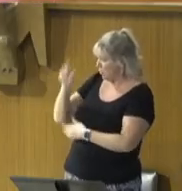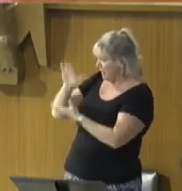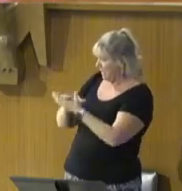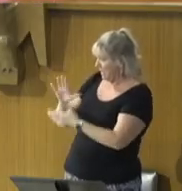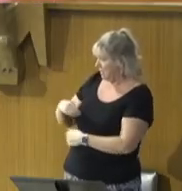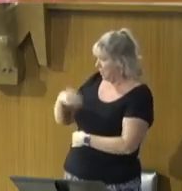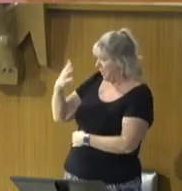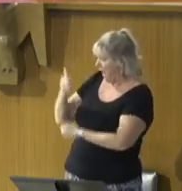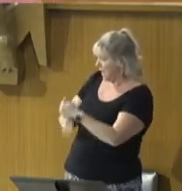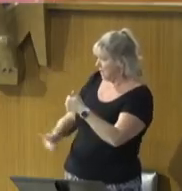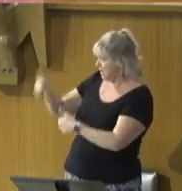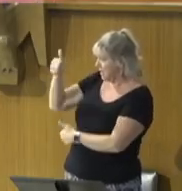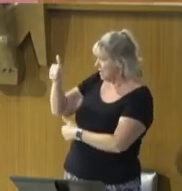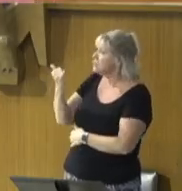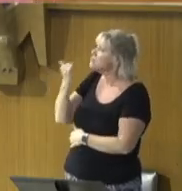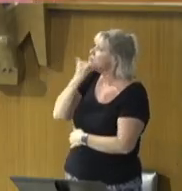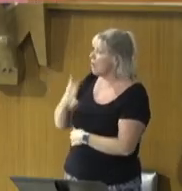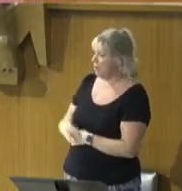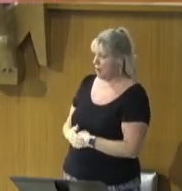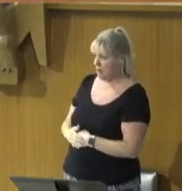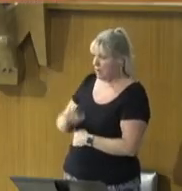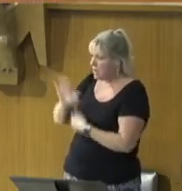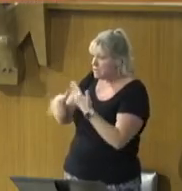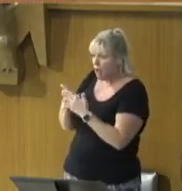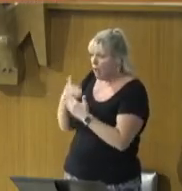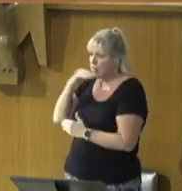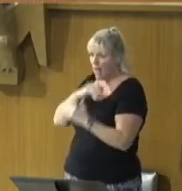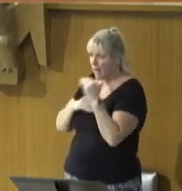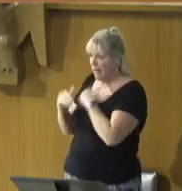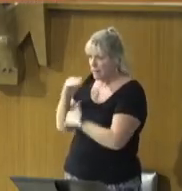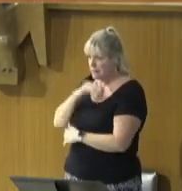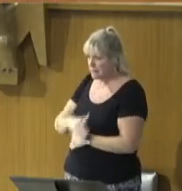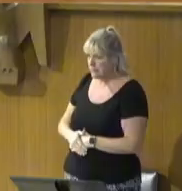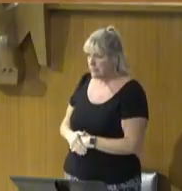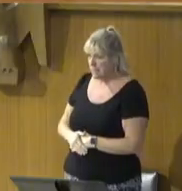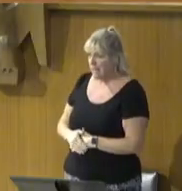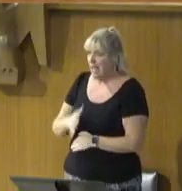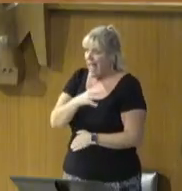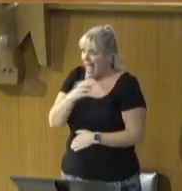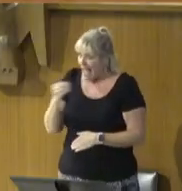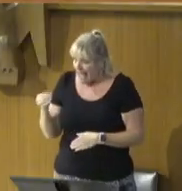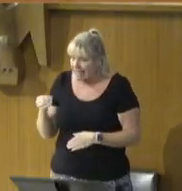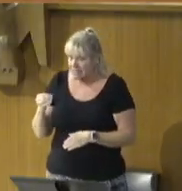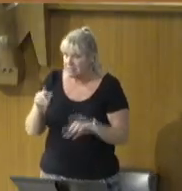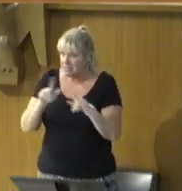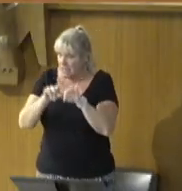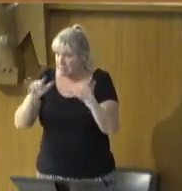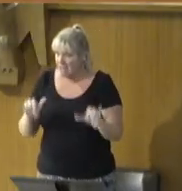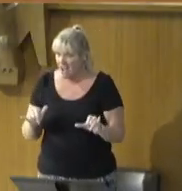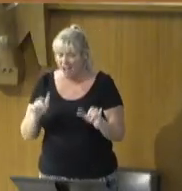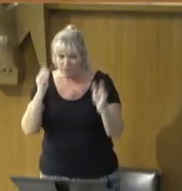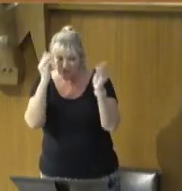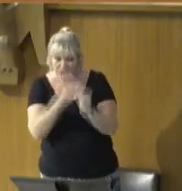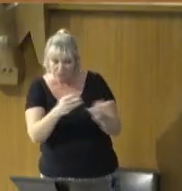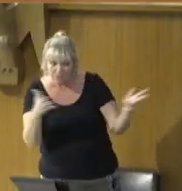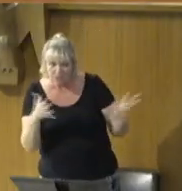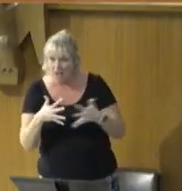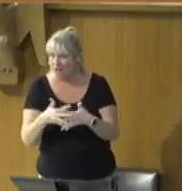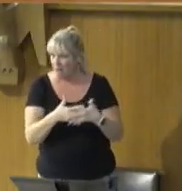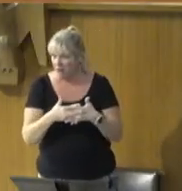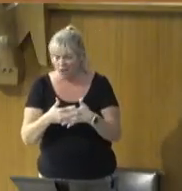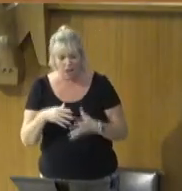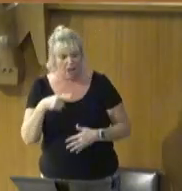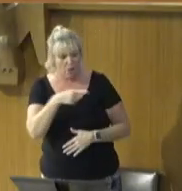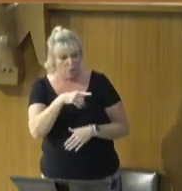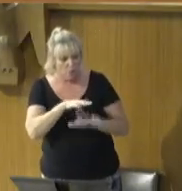superiority was based on lies and signaling to his own country their moral hypocrisy that when he